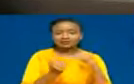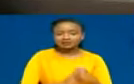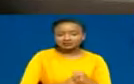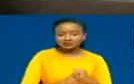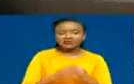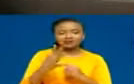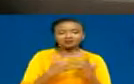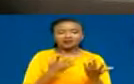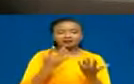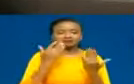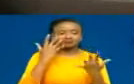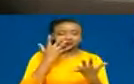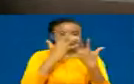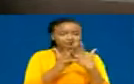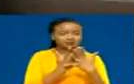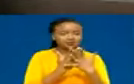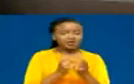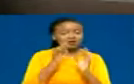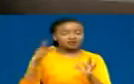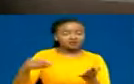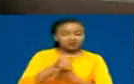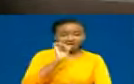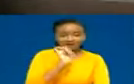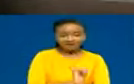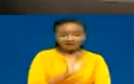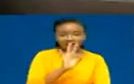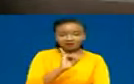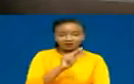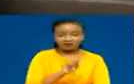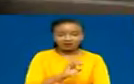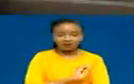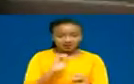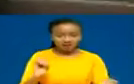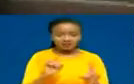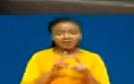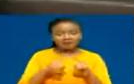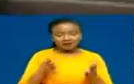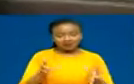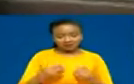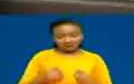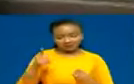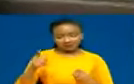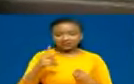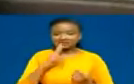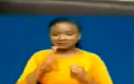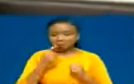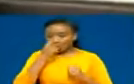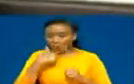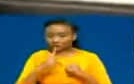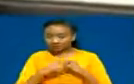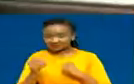the fine. Senior Principal Magistrate Victor Kumile has allowed the 70-year-old to pay the fine in two